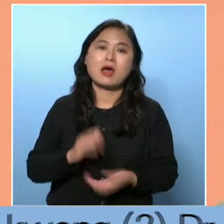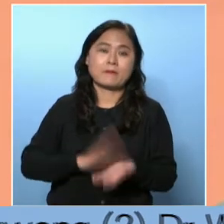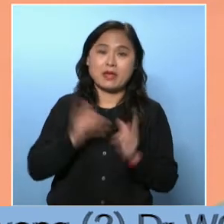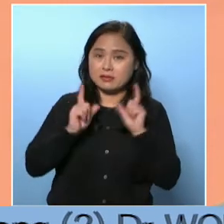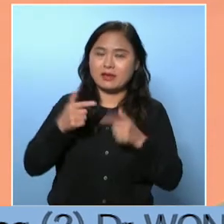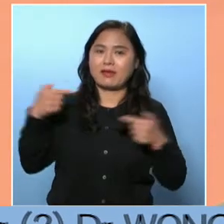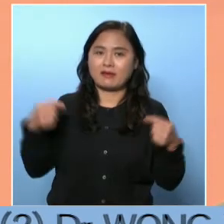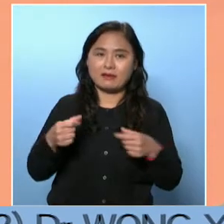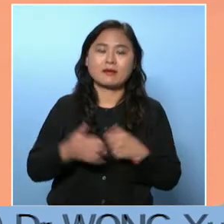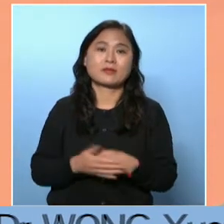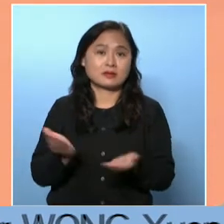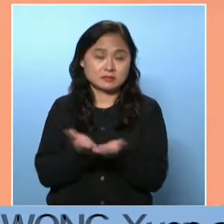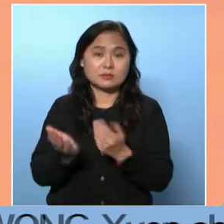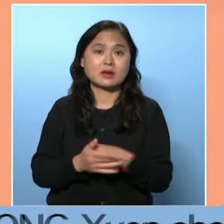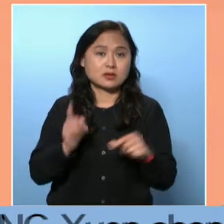And